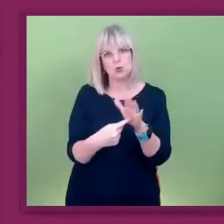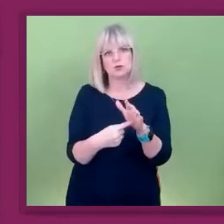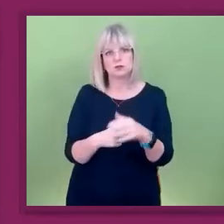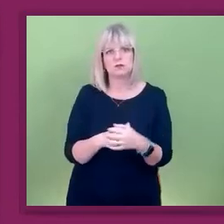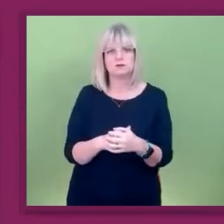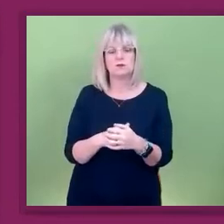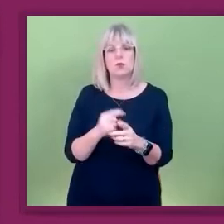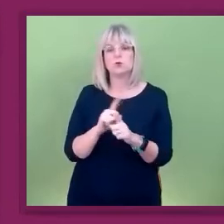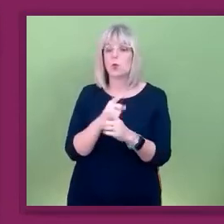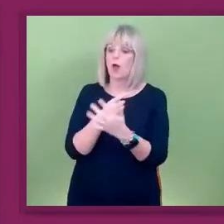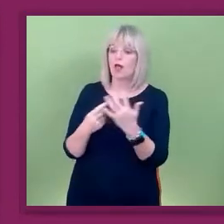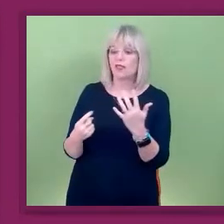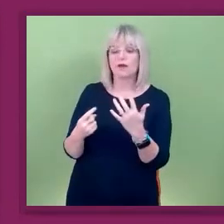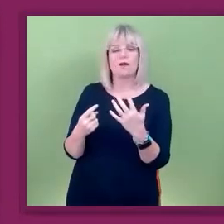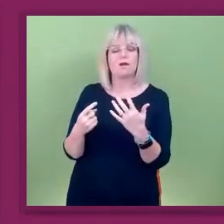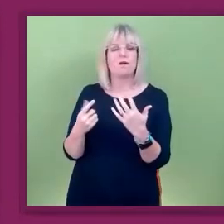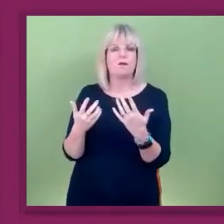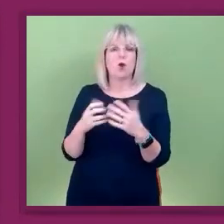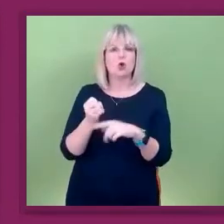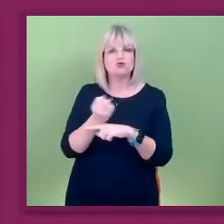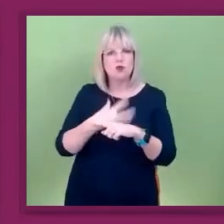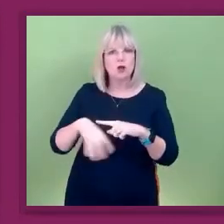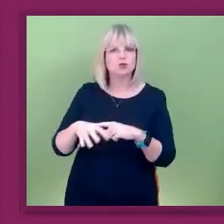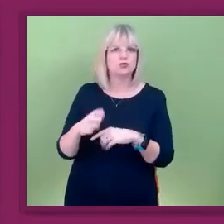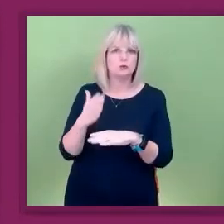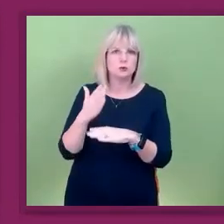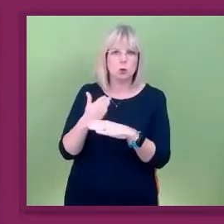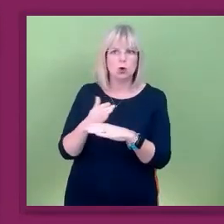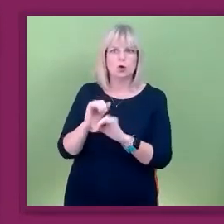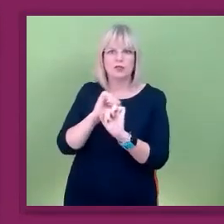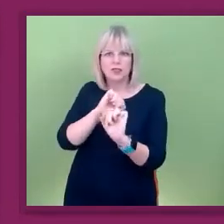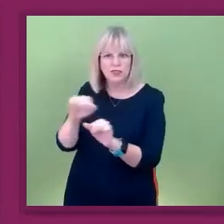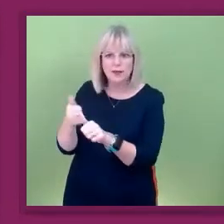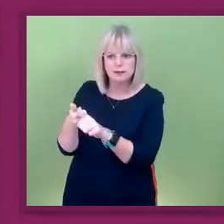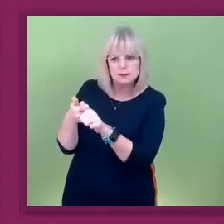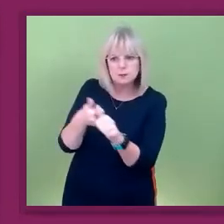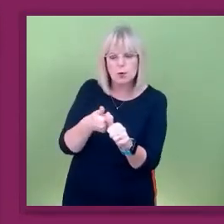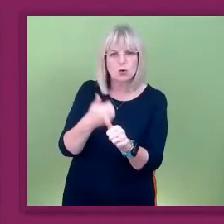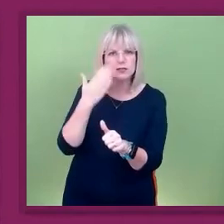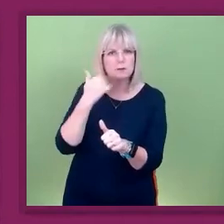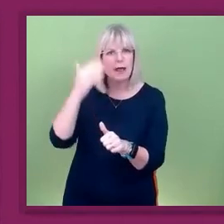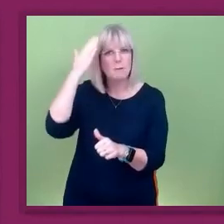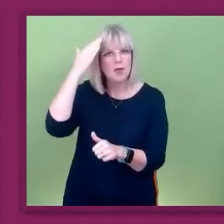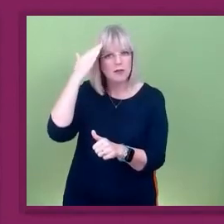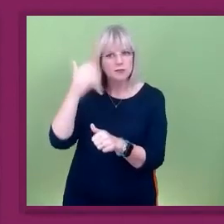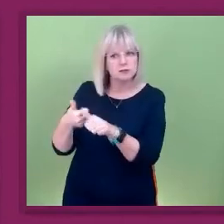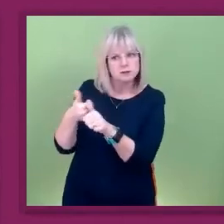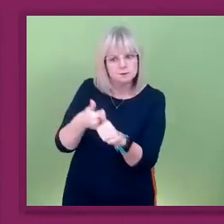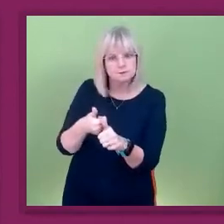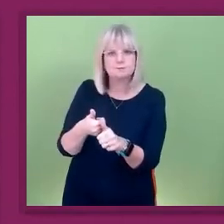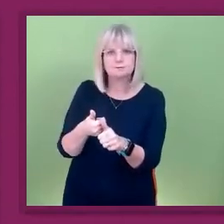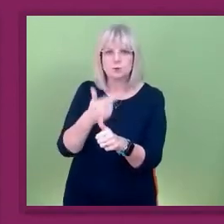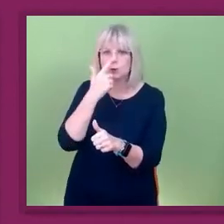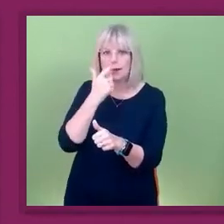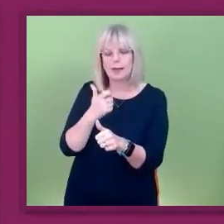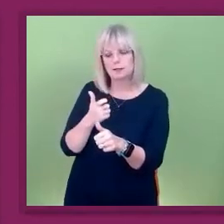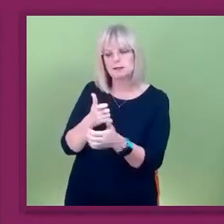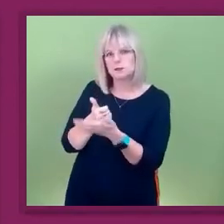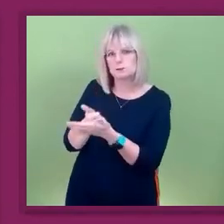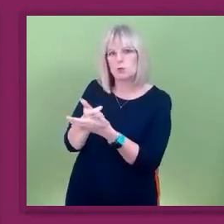on the ground, that are doing the work and supporting Black mothers. There are a few,